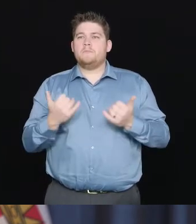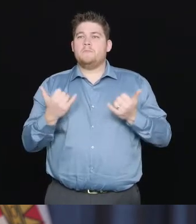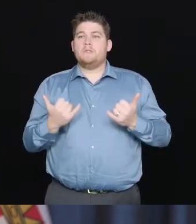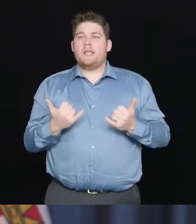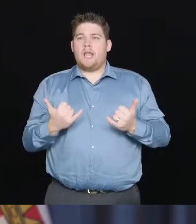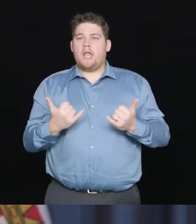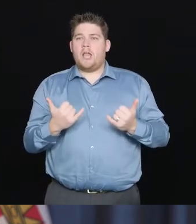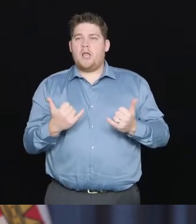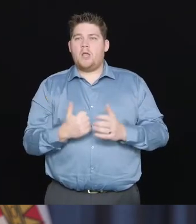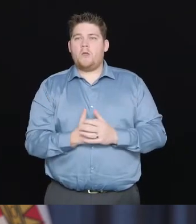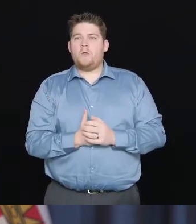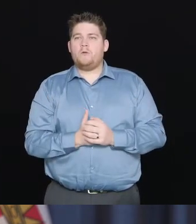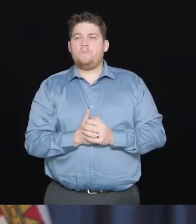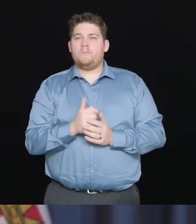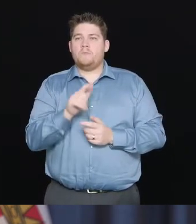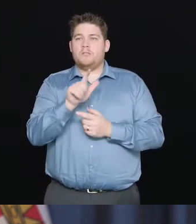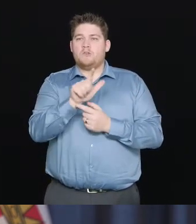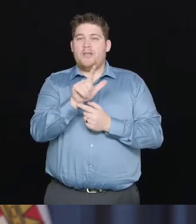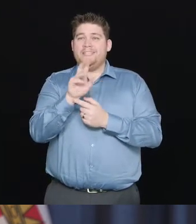248 nurses.